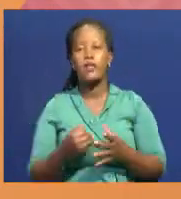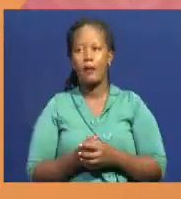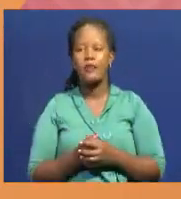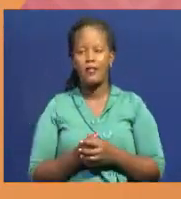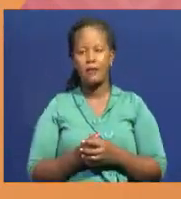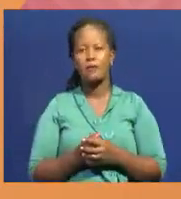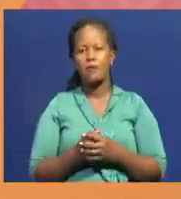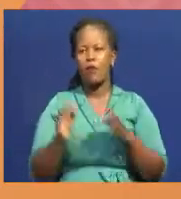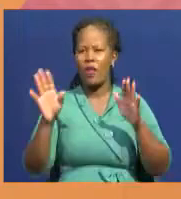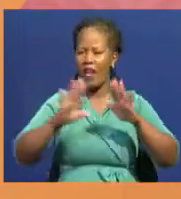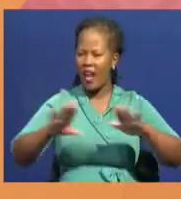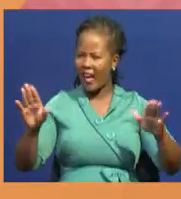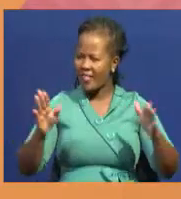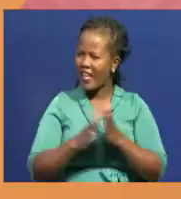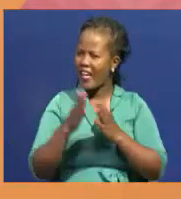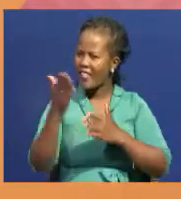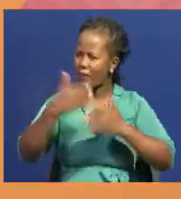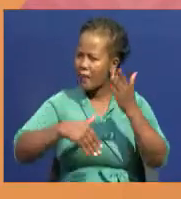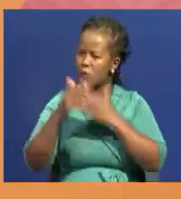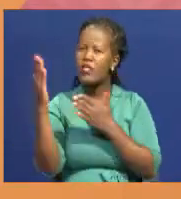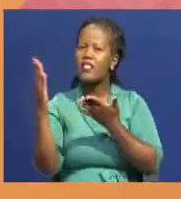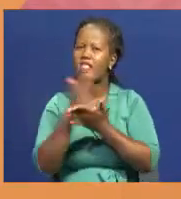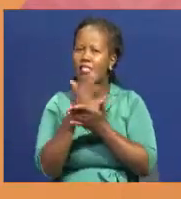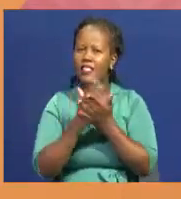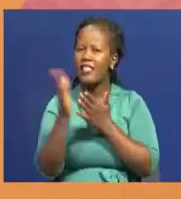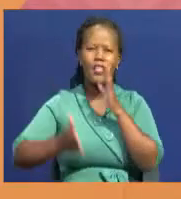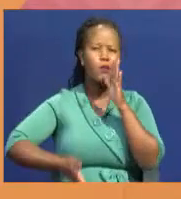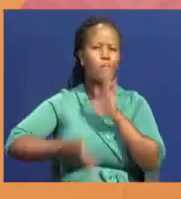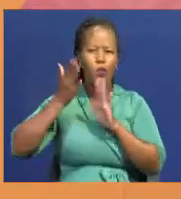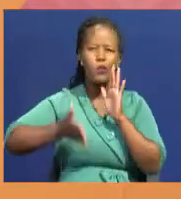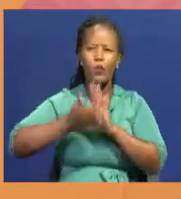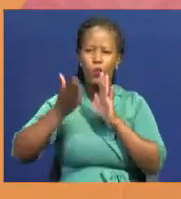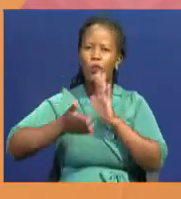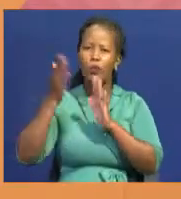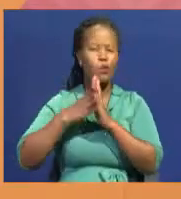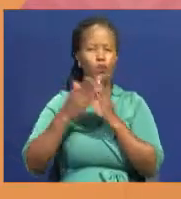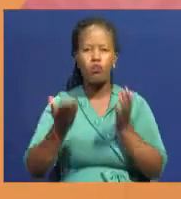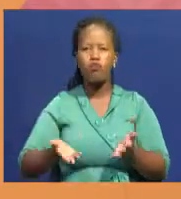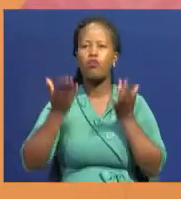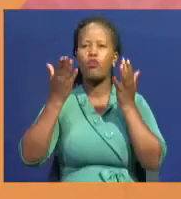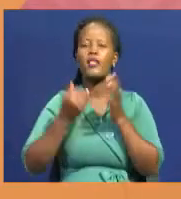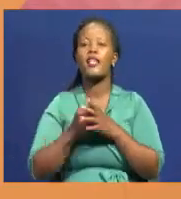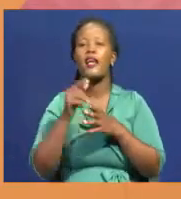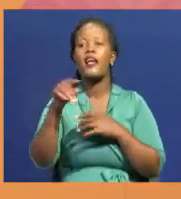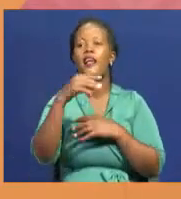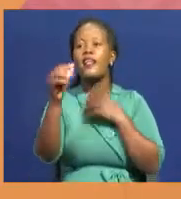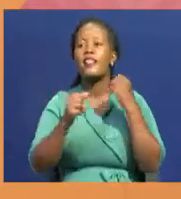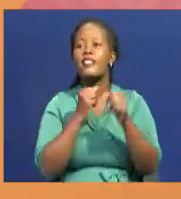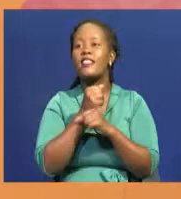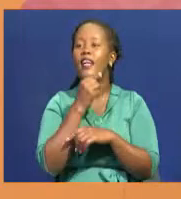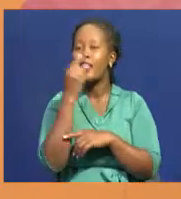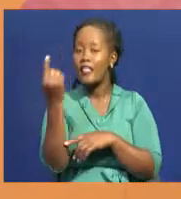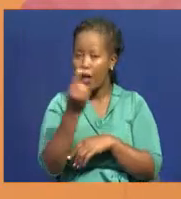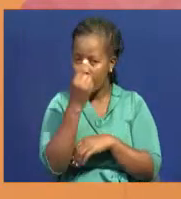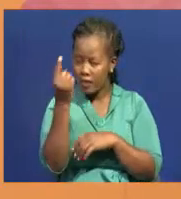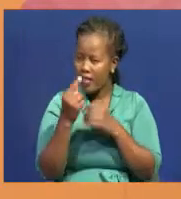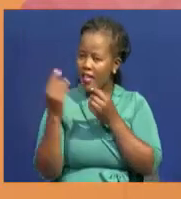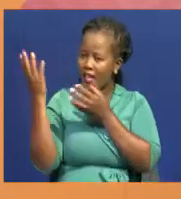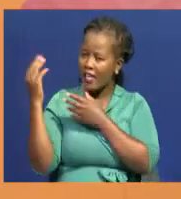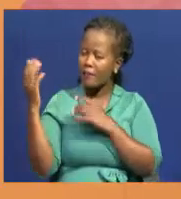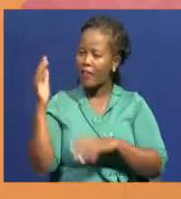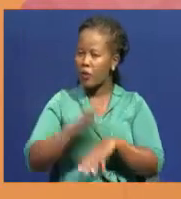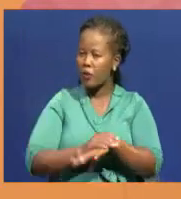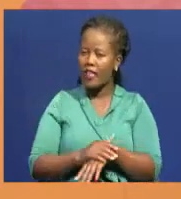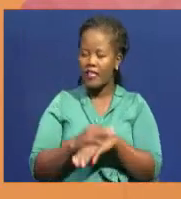estate sector is one of the fastest growing in the country, and this year alone, it has been projected to hit the highs of